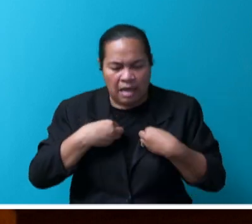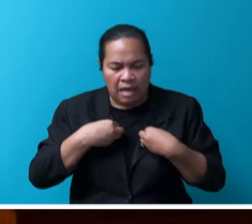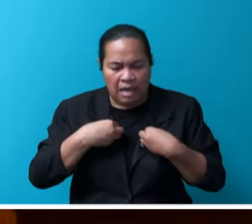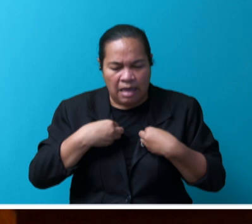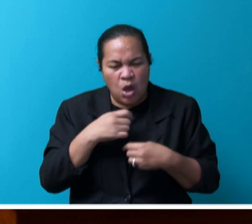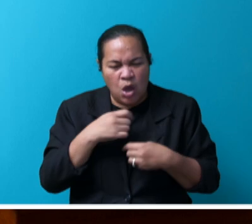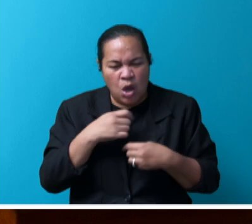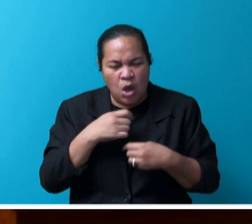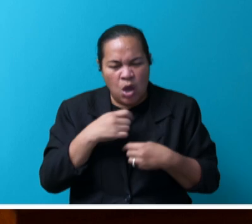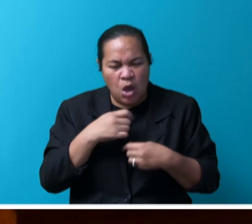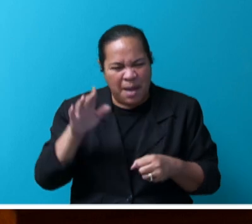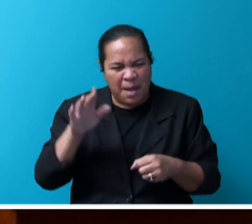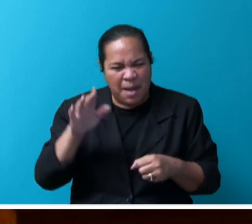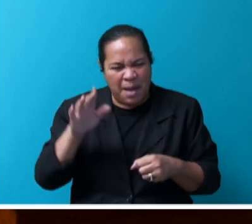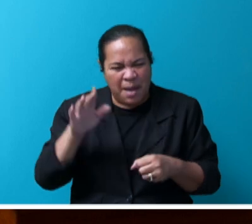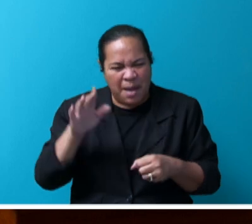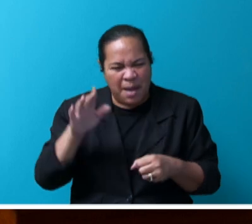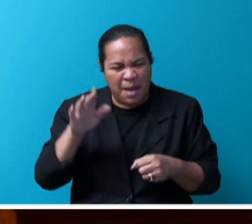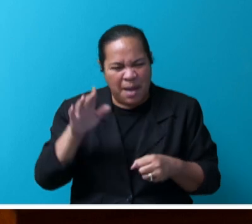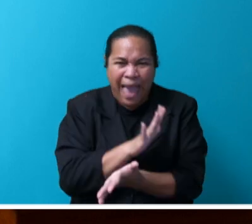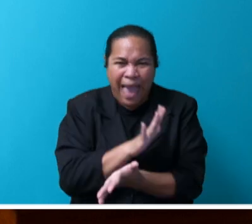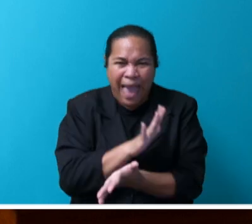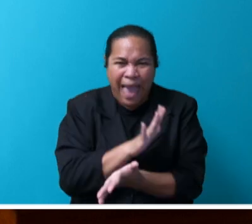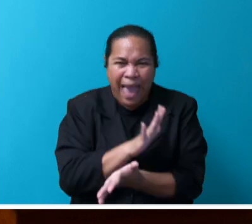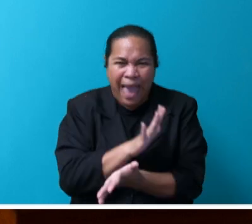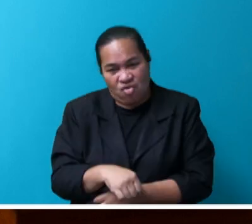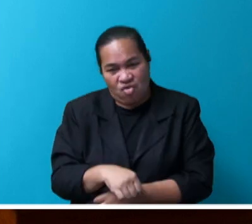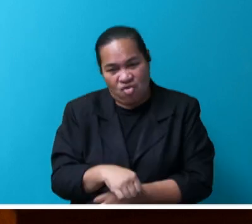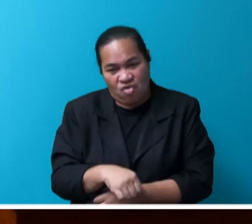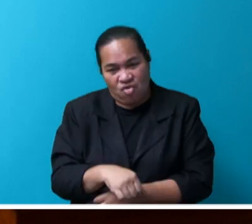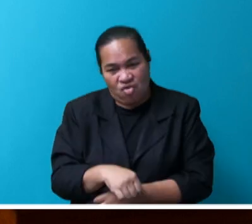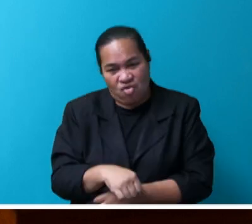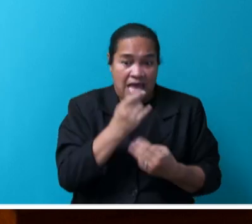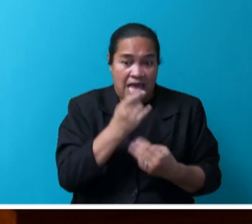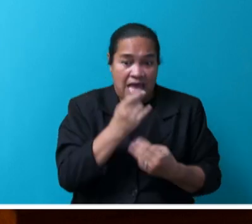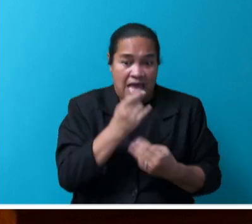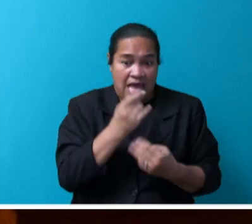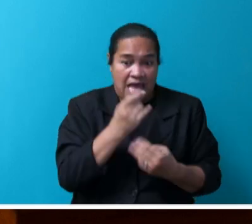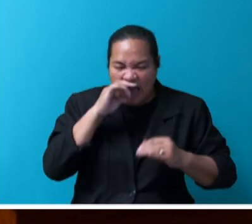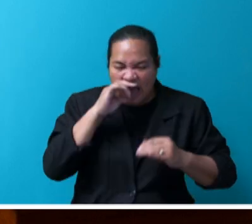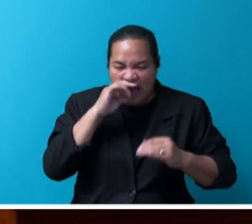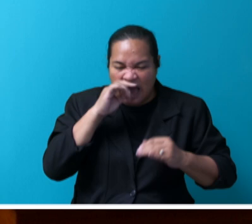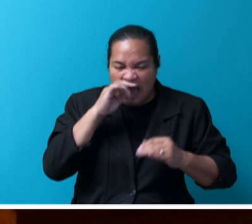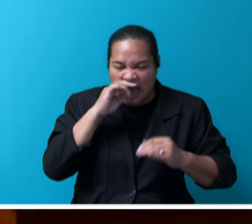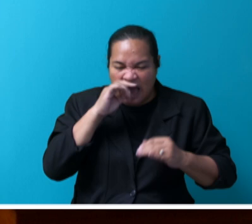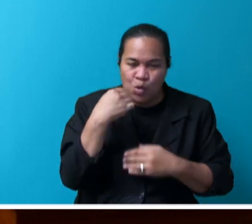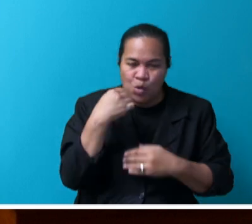to his response, I found that it lacks clarity as well.